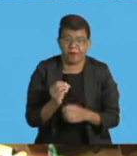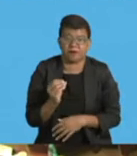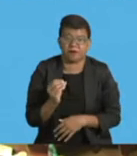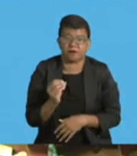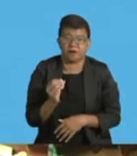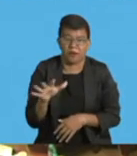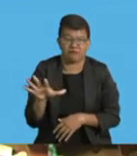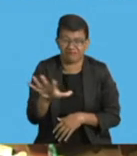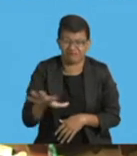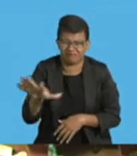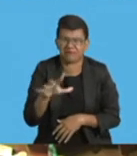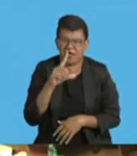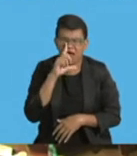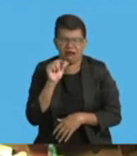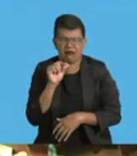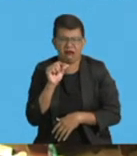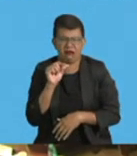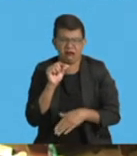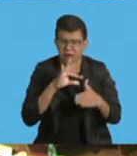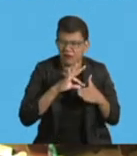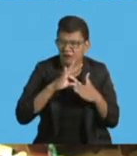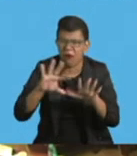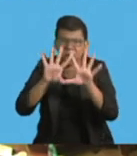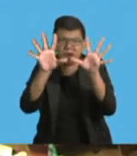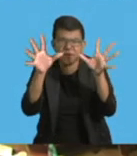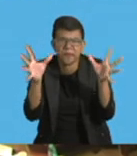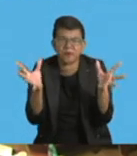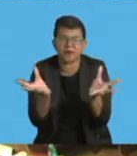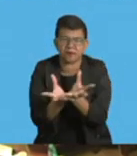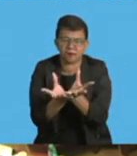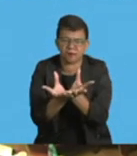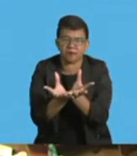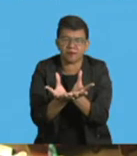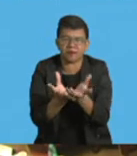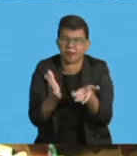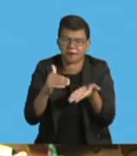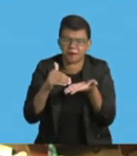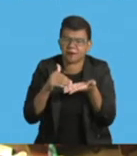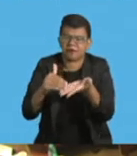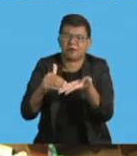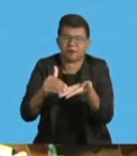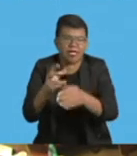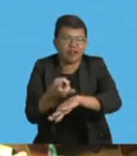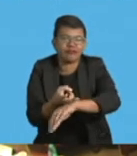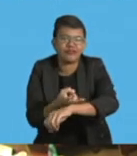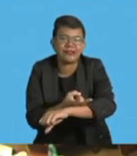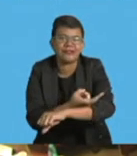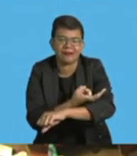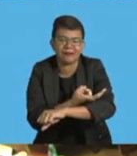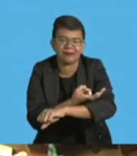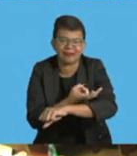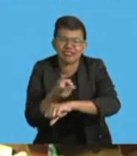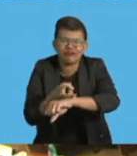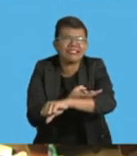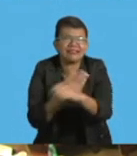lead the world and help halt the rise in greenhouse gas emissions. Mr. Speaker, sir,